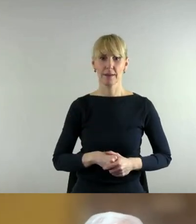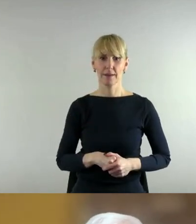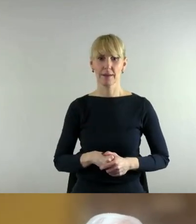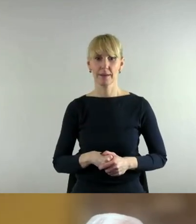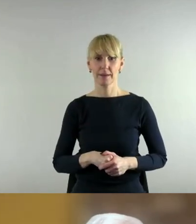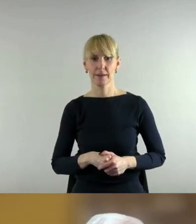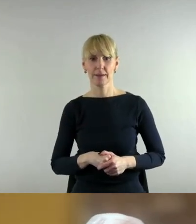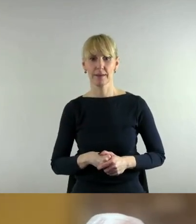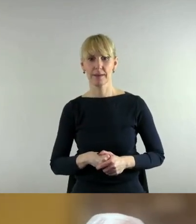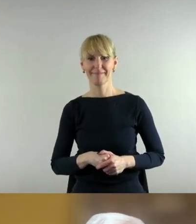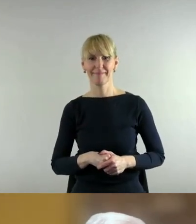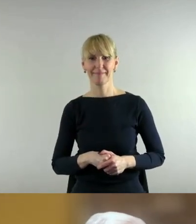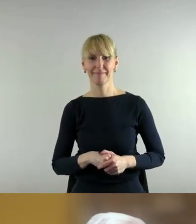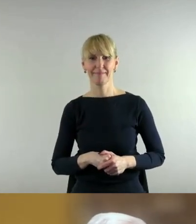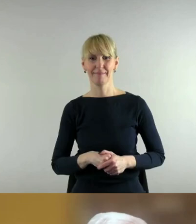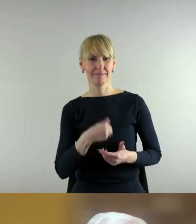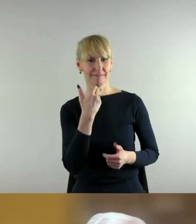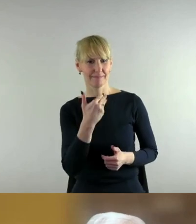the director Podkański.